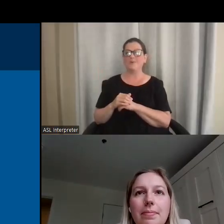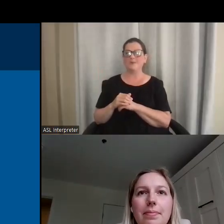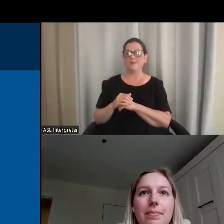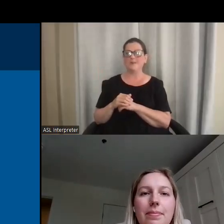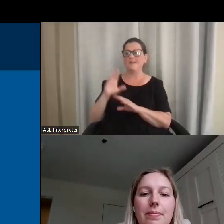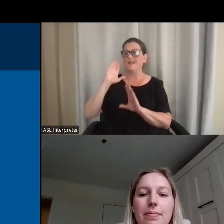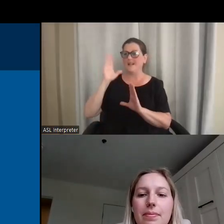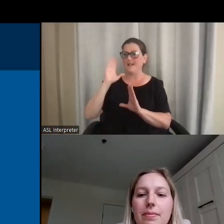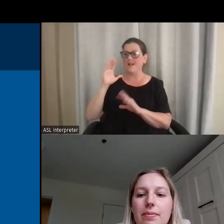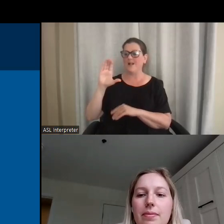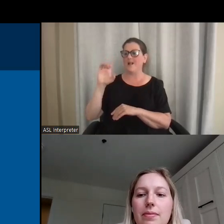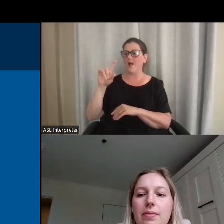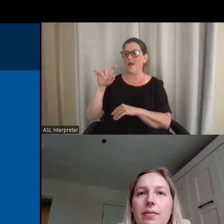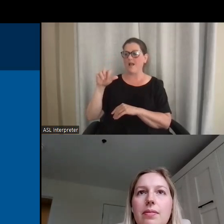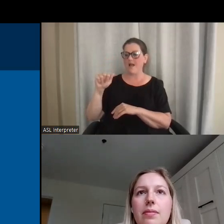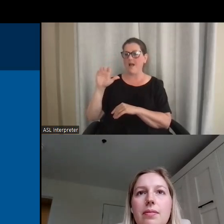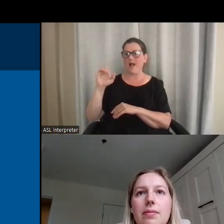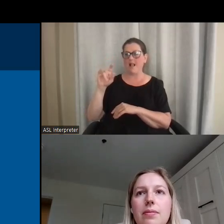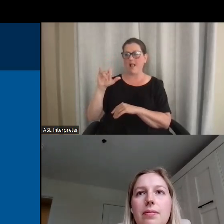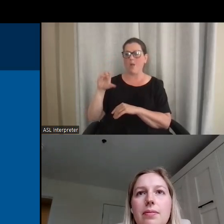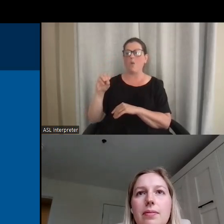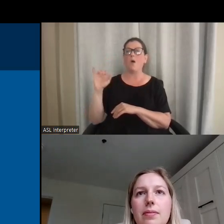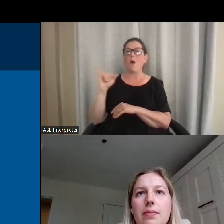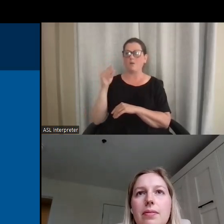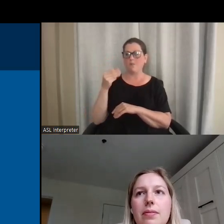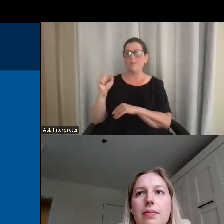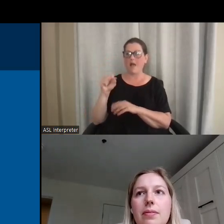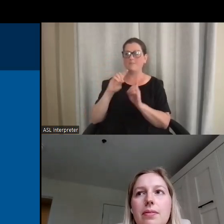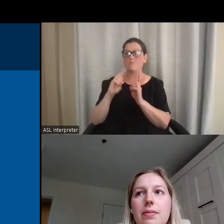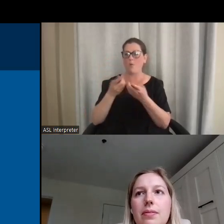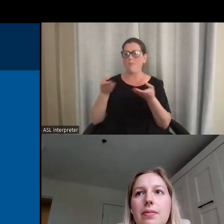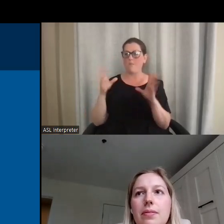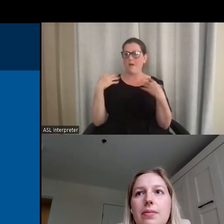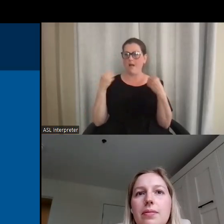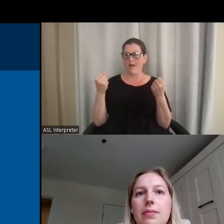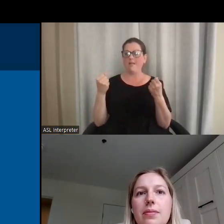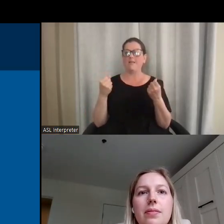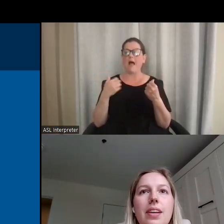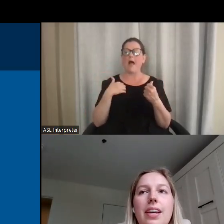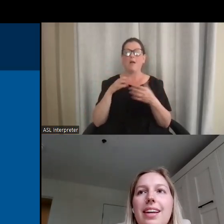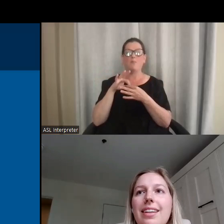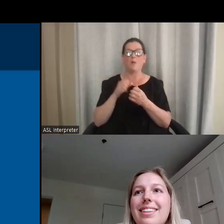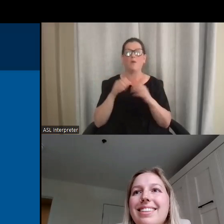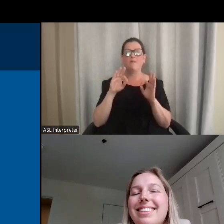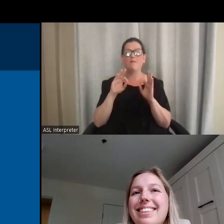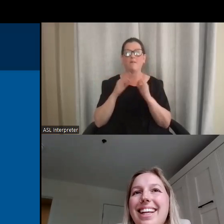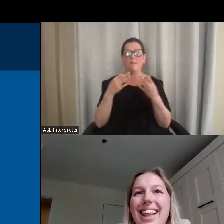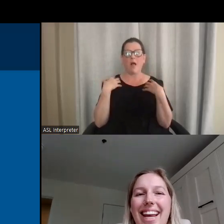Hi, everybody. Claudia Catalano, also at the Mass Department of Public Health and the Bureau of Family Health and Nutrition. Thanks for having us